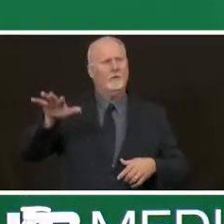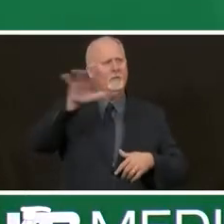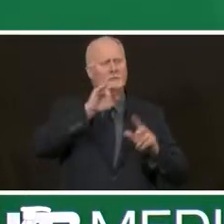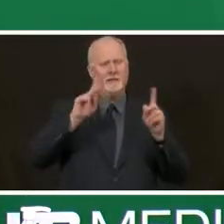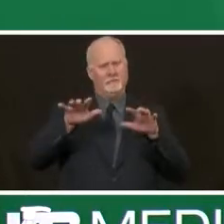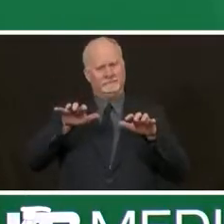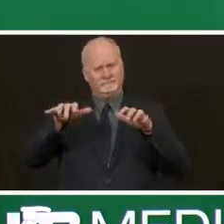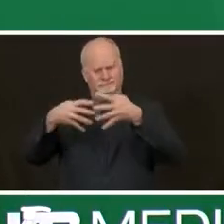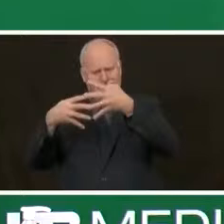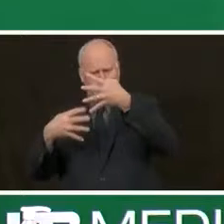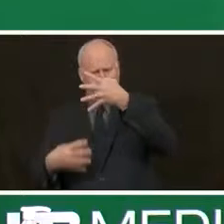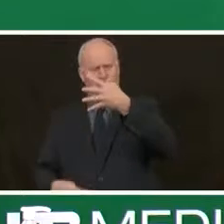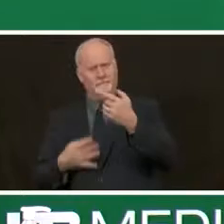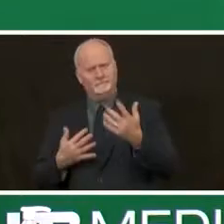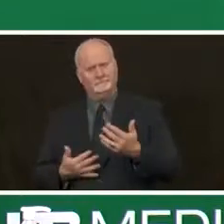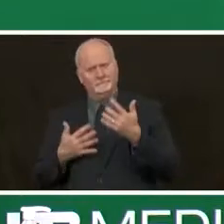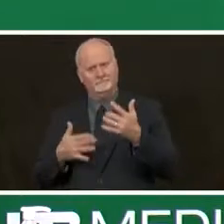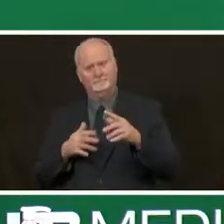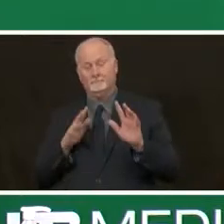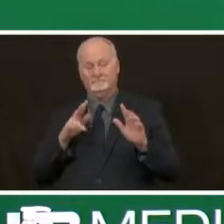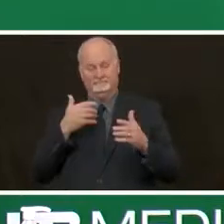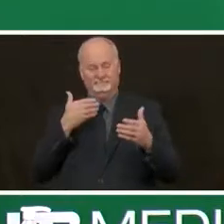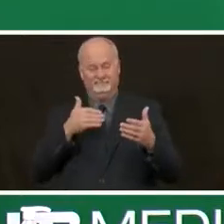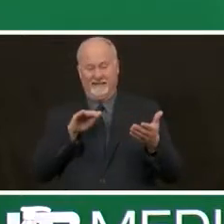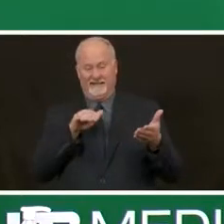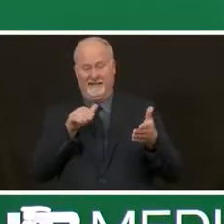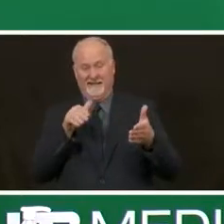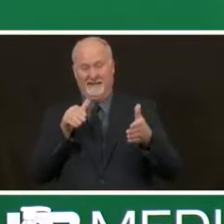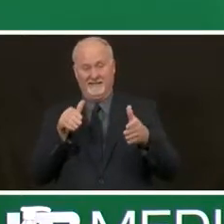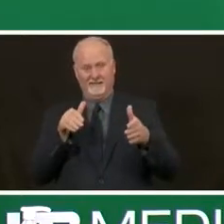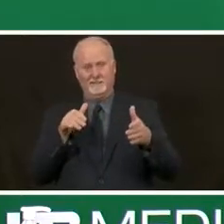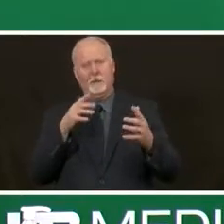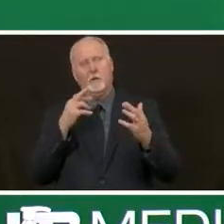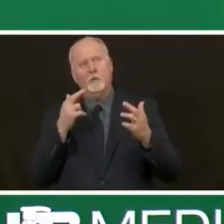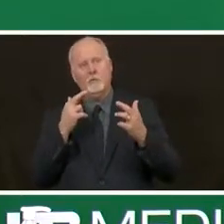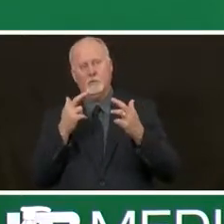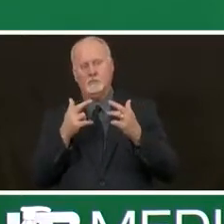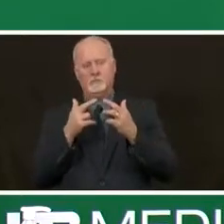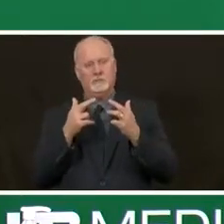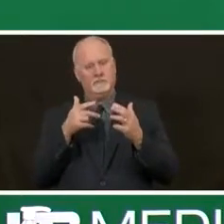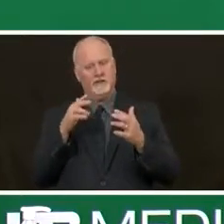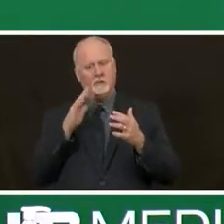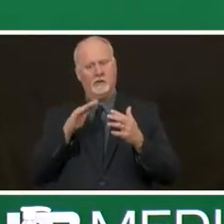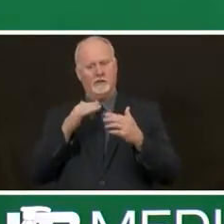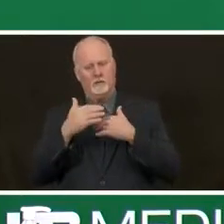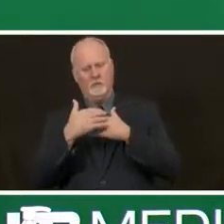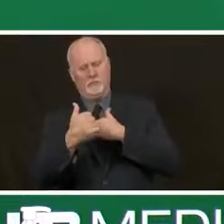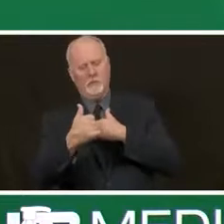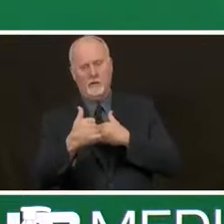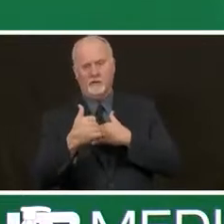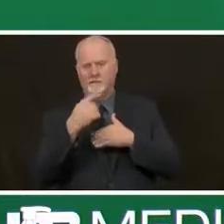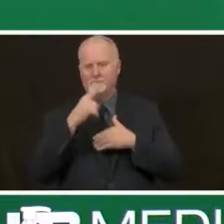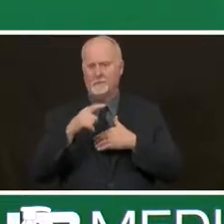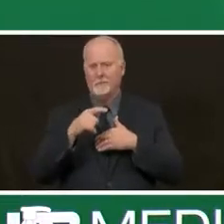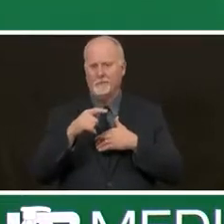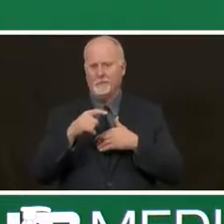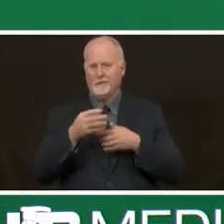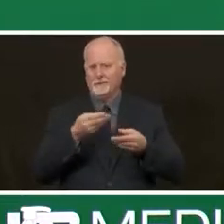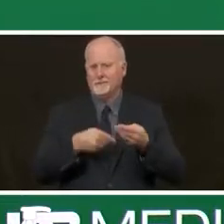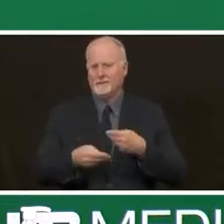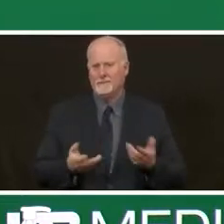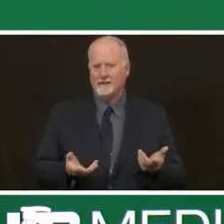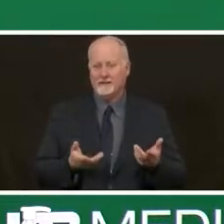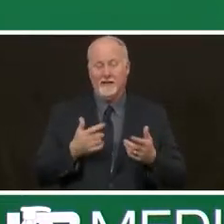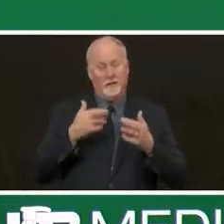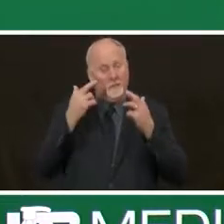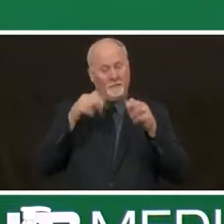are waiting, who are looking death in the eye and are hoping beyond all hope that they get that call for a transplant. I hope this gives